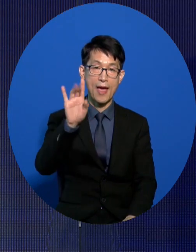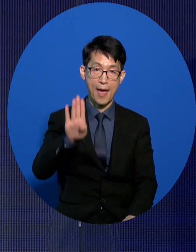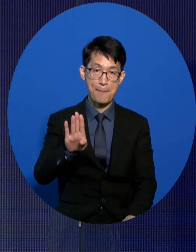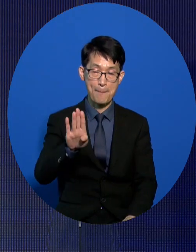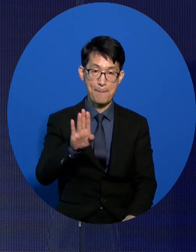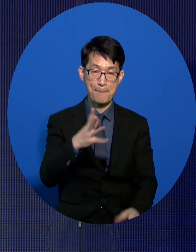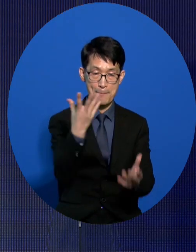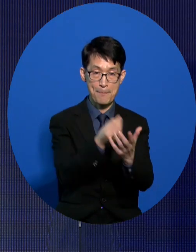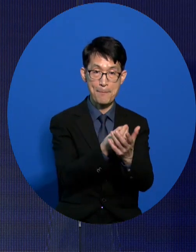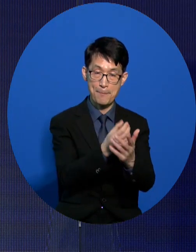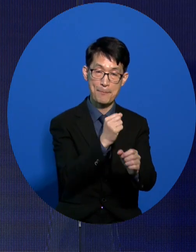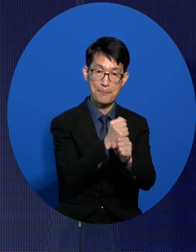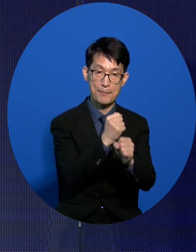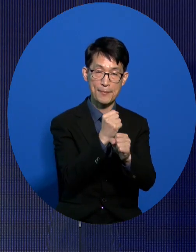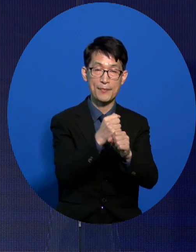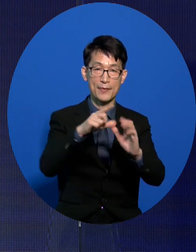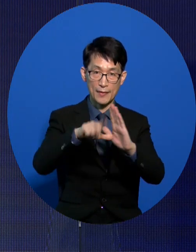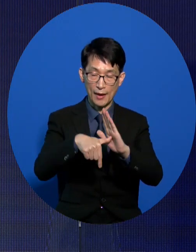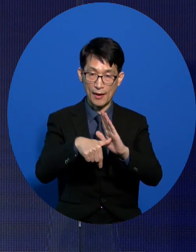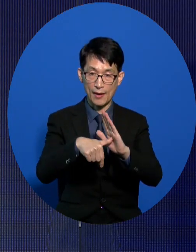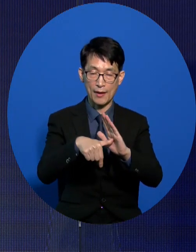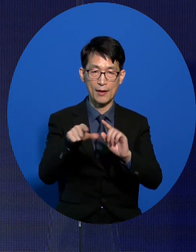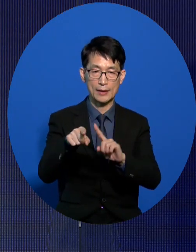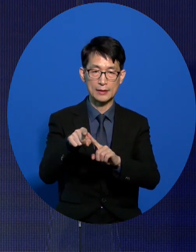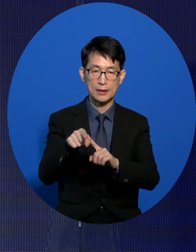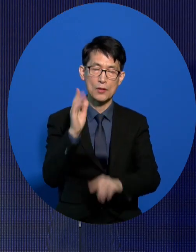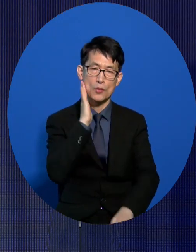When we were developing the application,